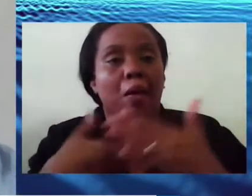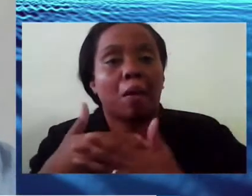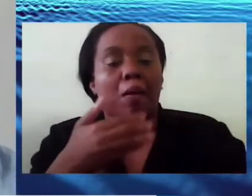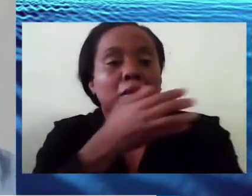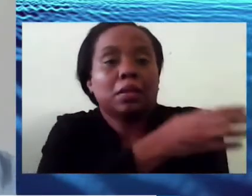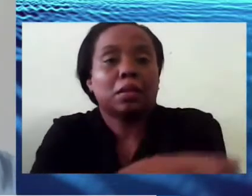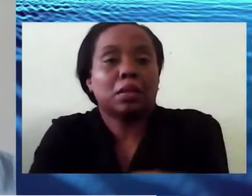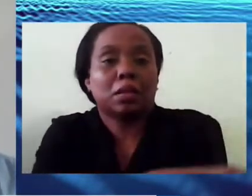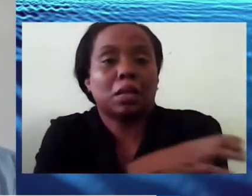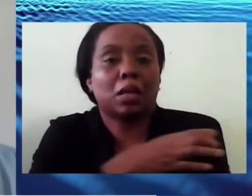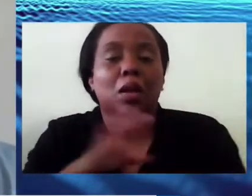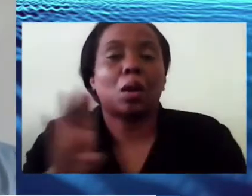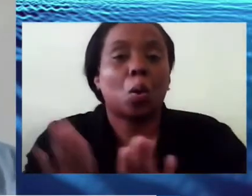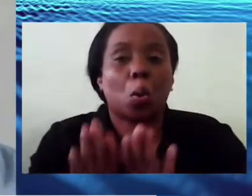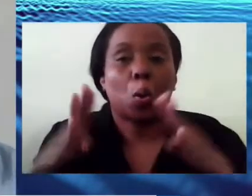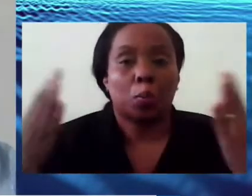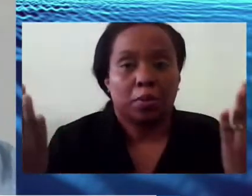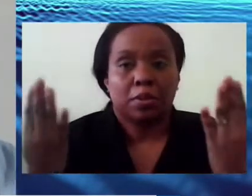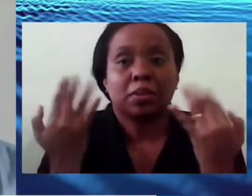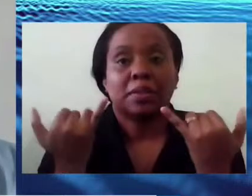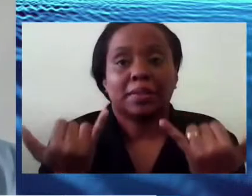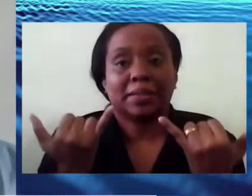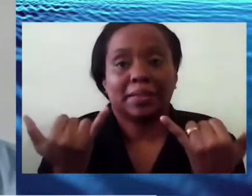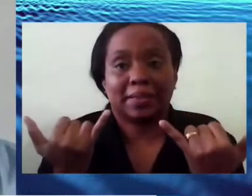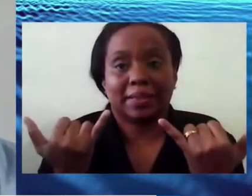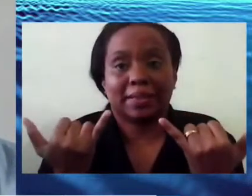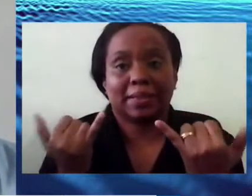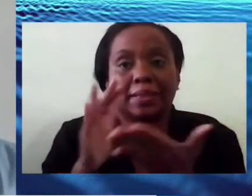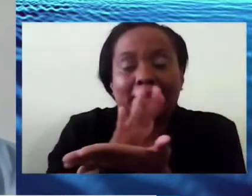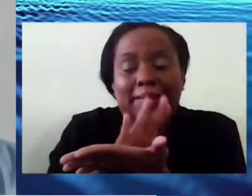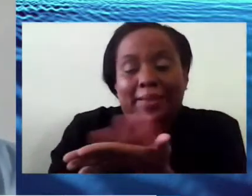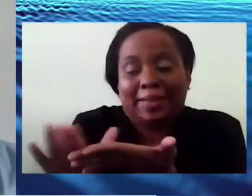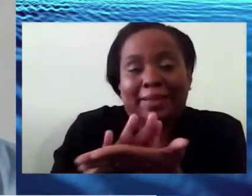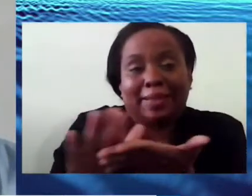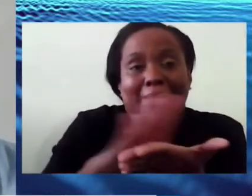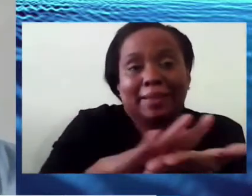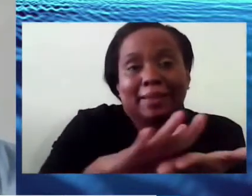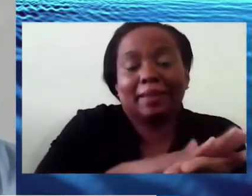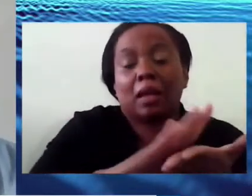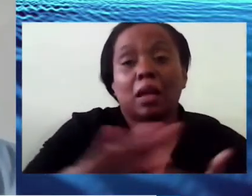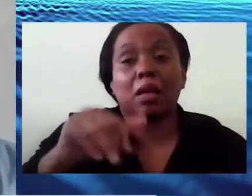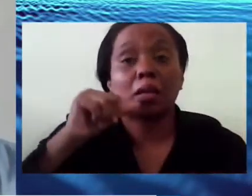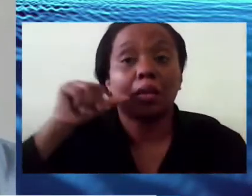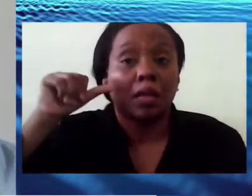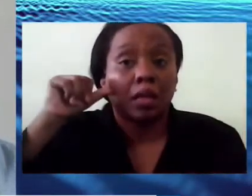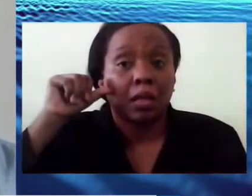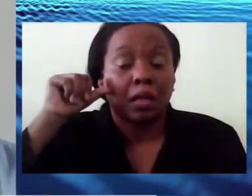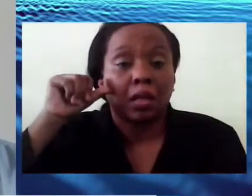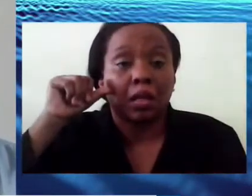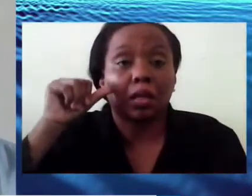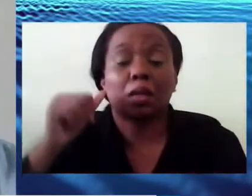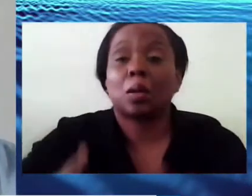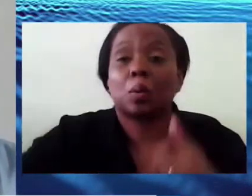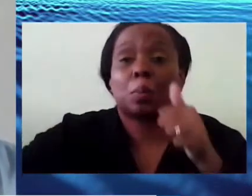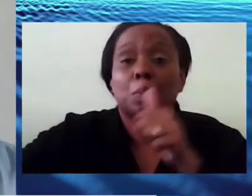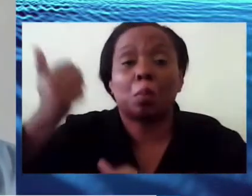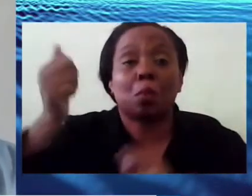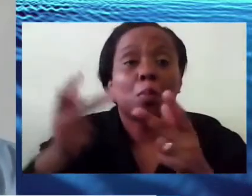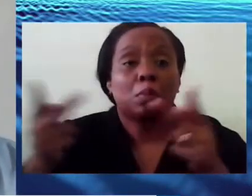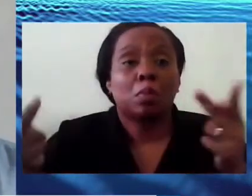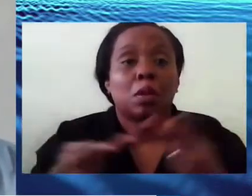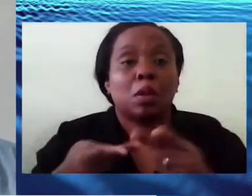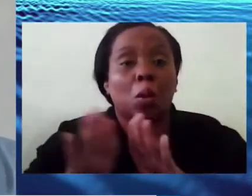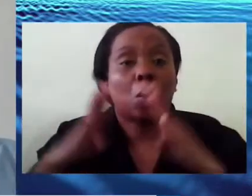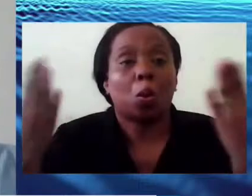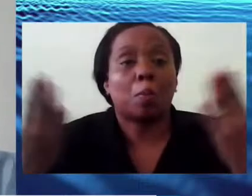today, thanks to the cleanup that was done yesterday. And most places were able to open on time. We